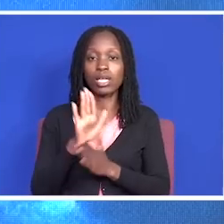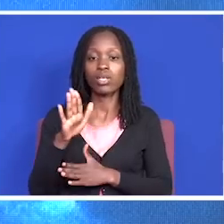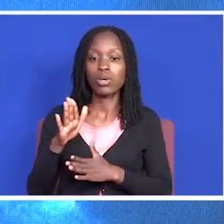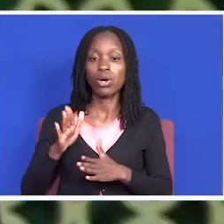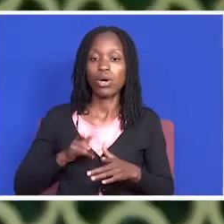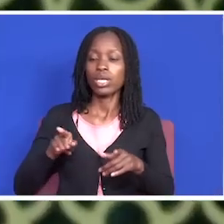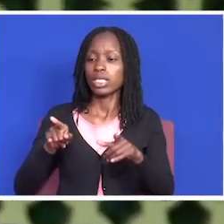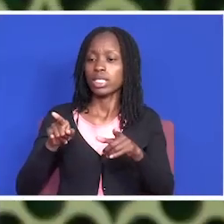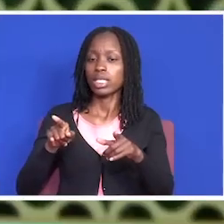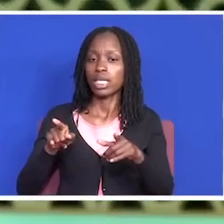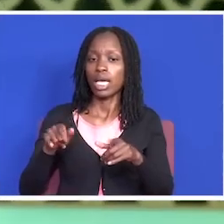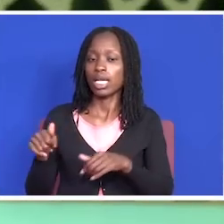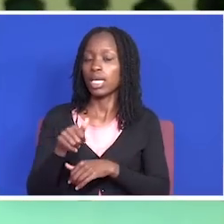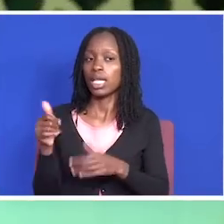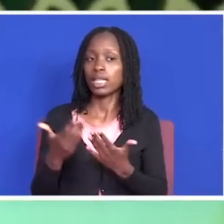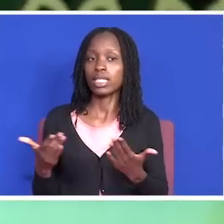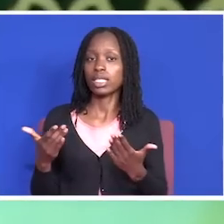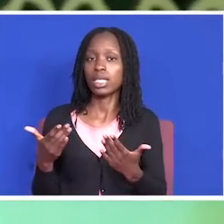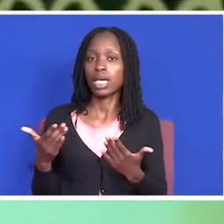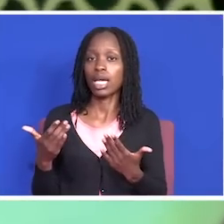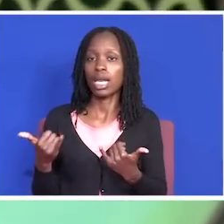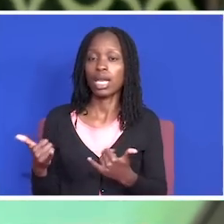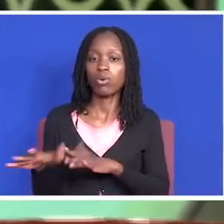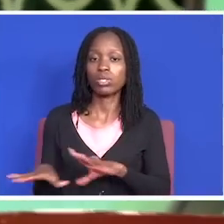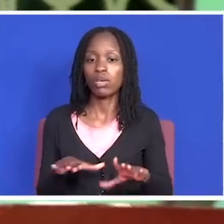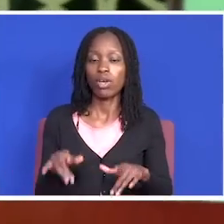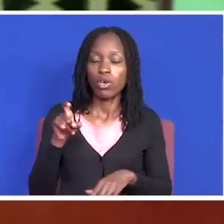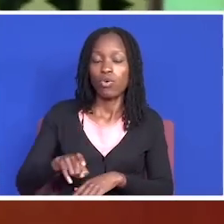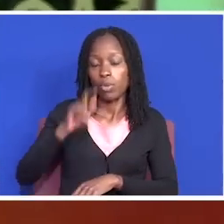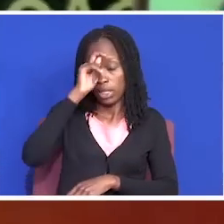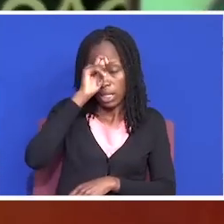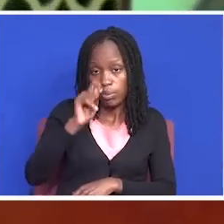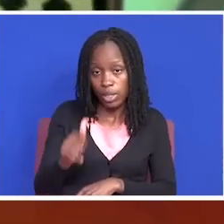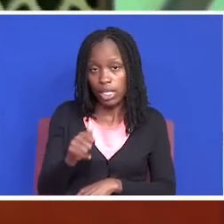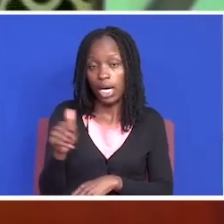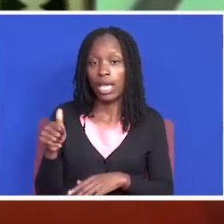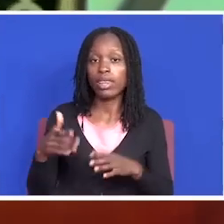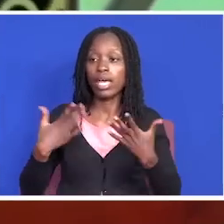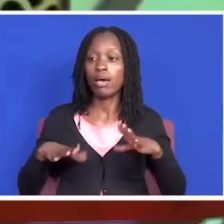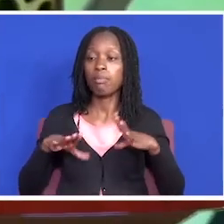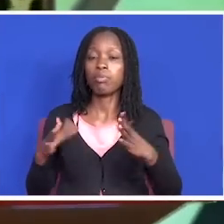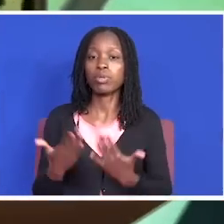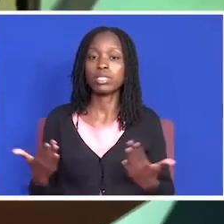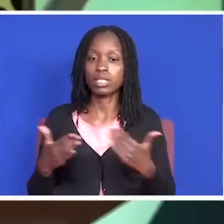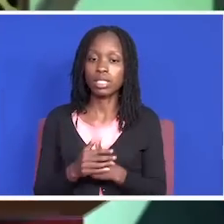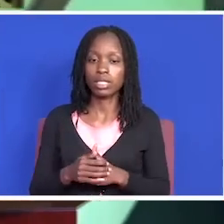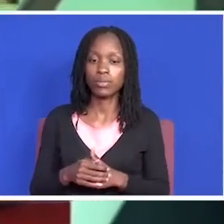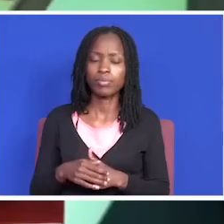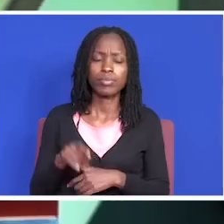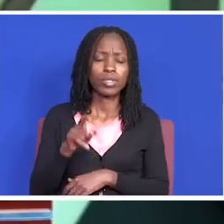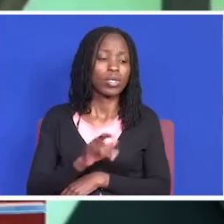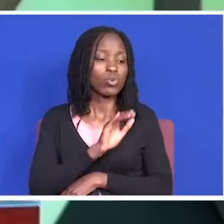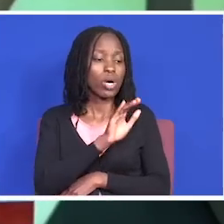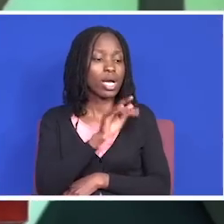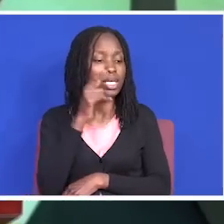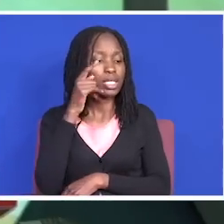discover they have no shoe to go to school with. You must respect other people's property, that means you'd have to ask your